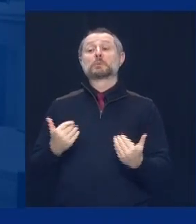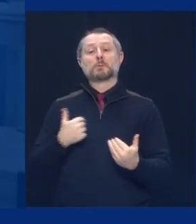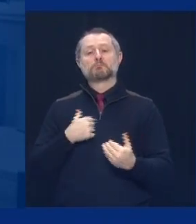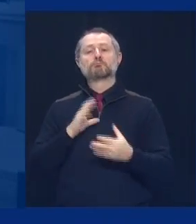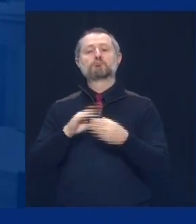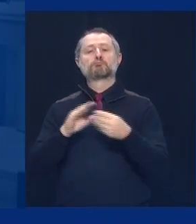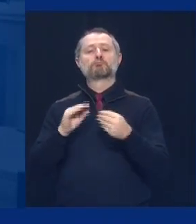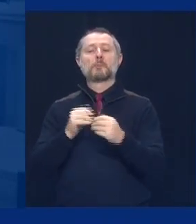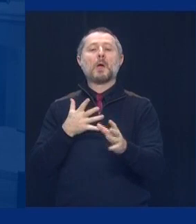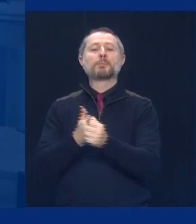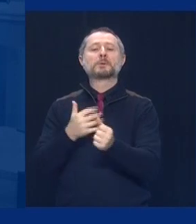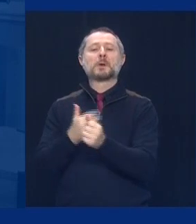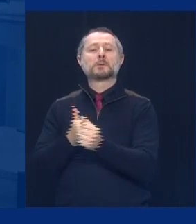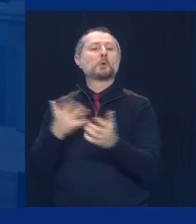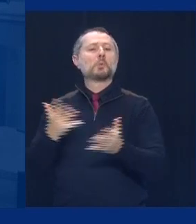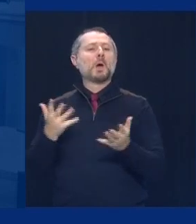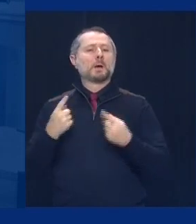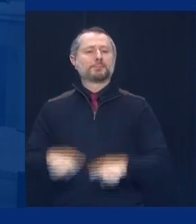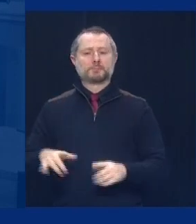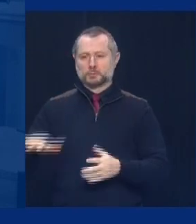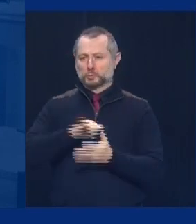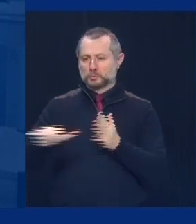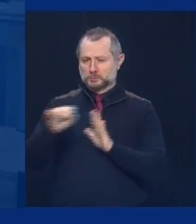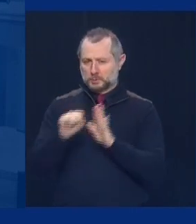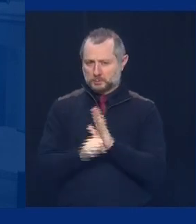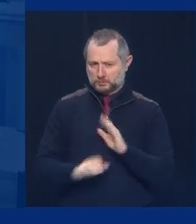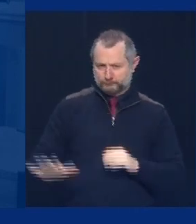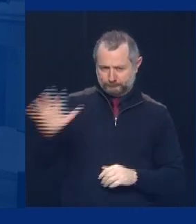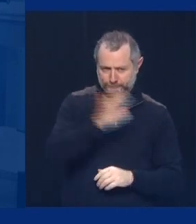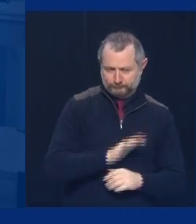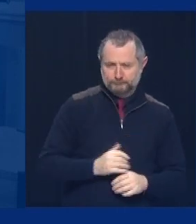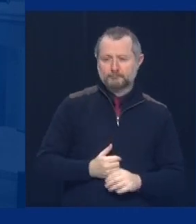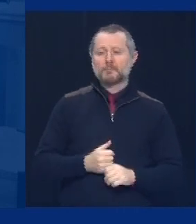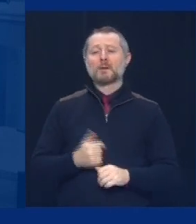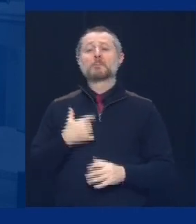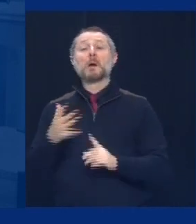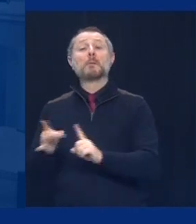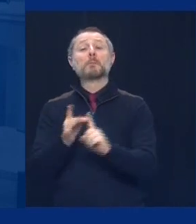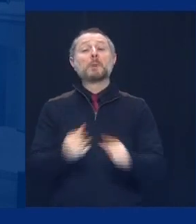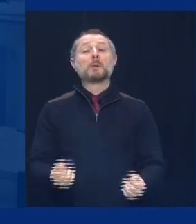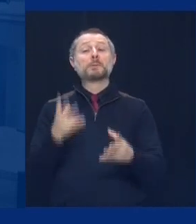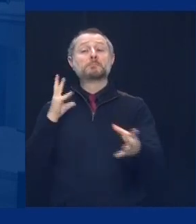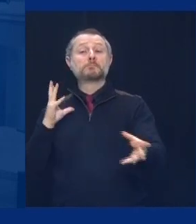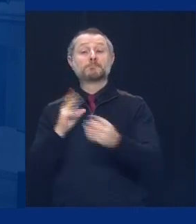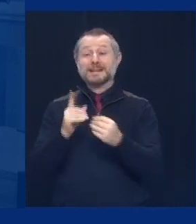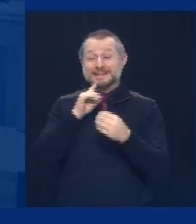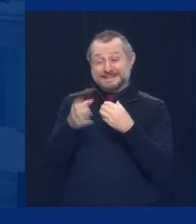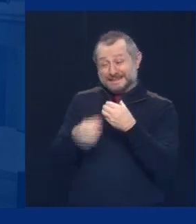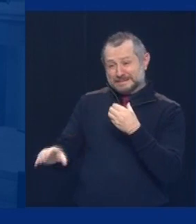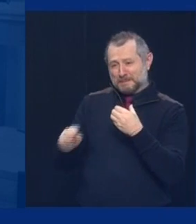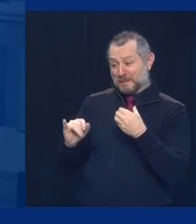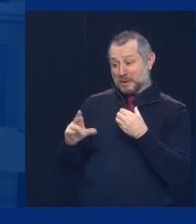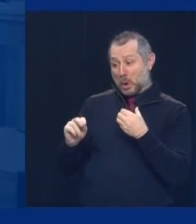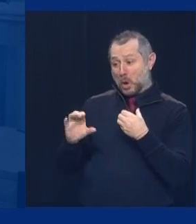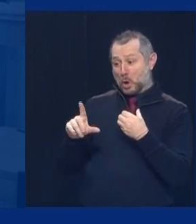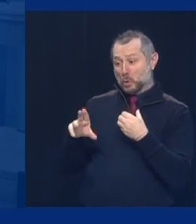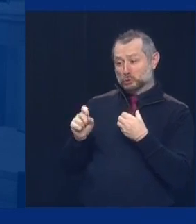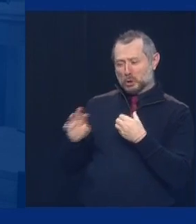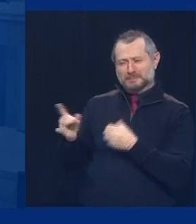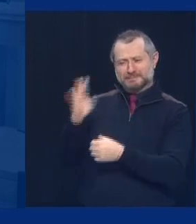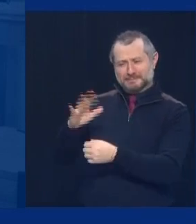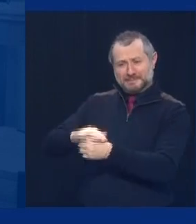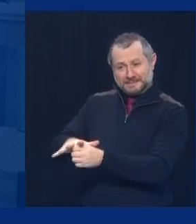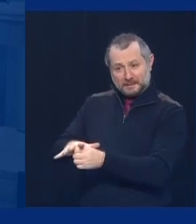New York State, the statewide positivity without what we call microclusters, 4.5,